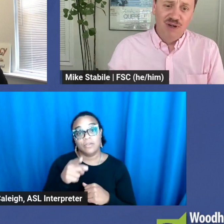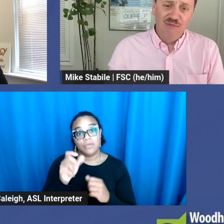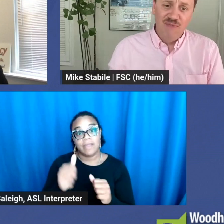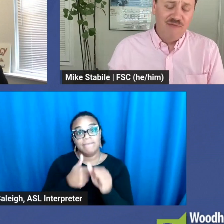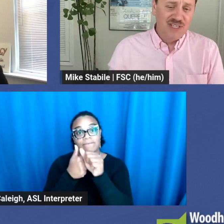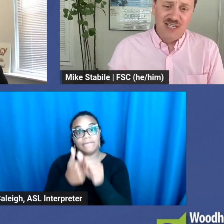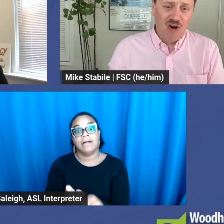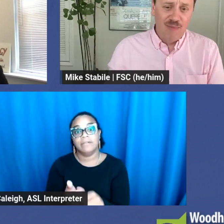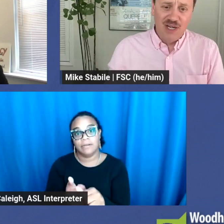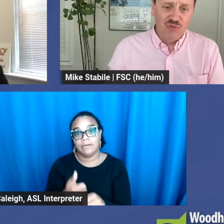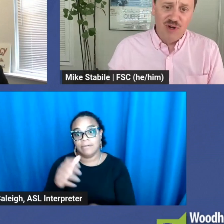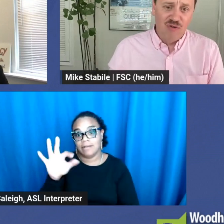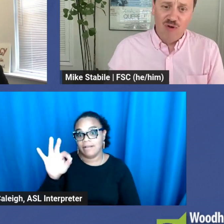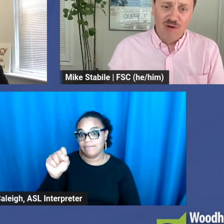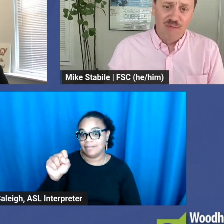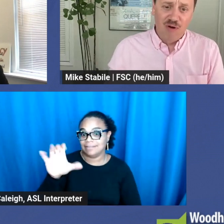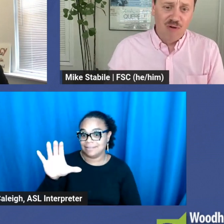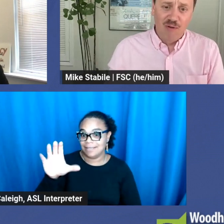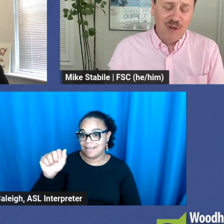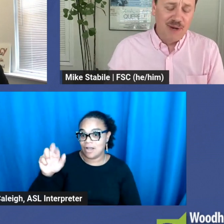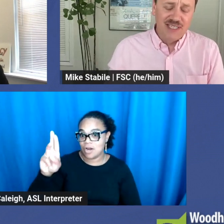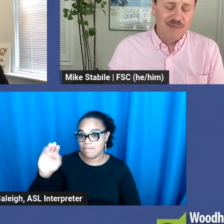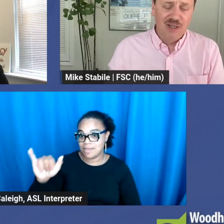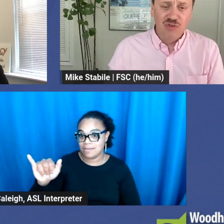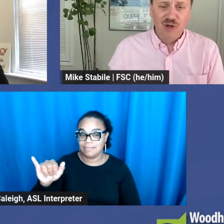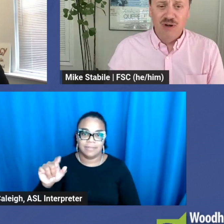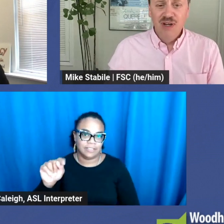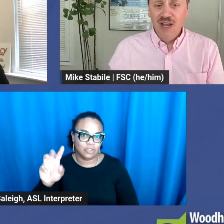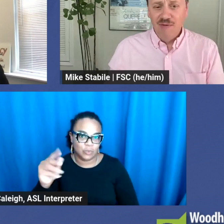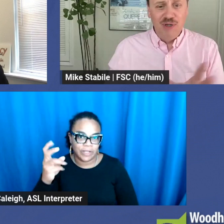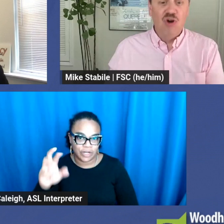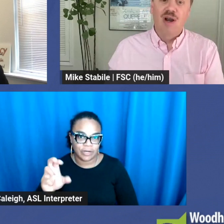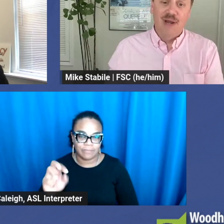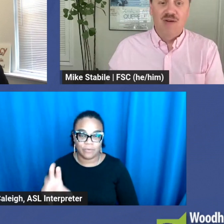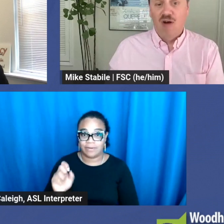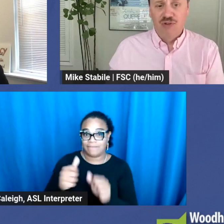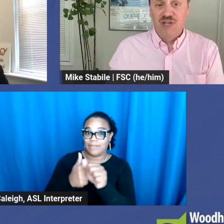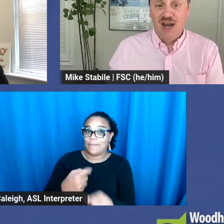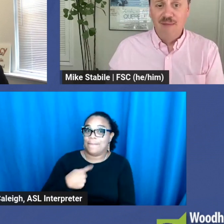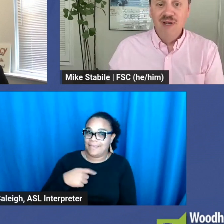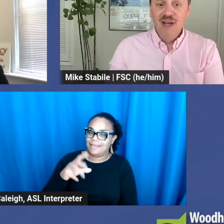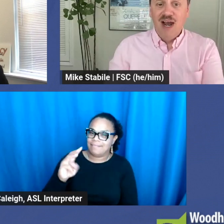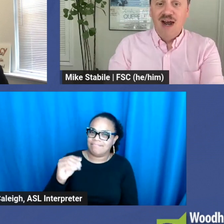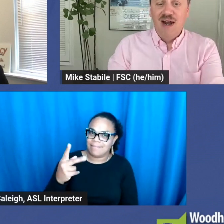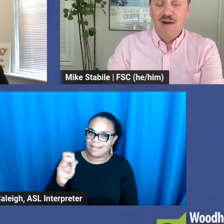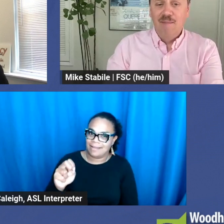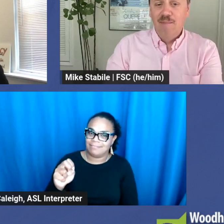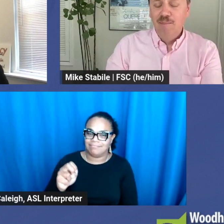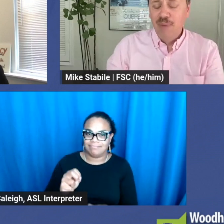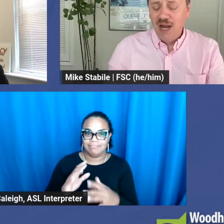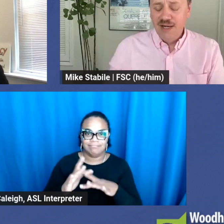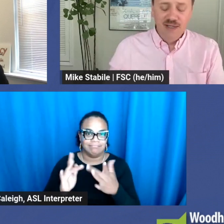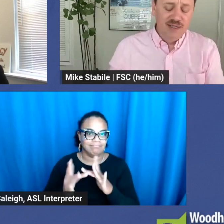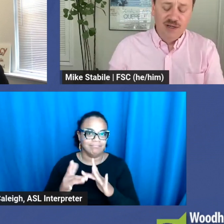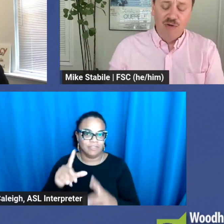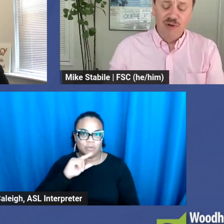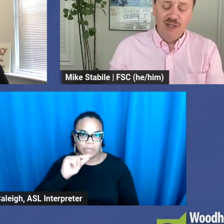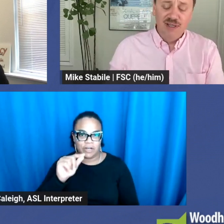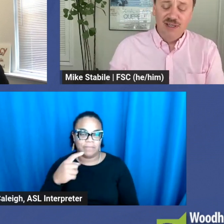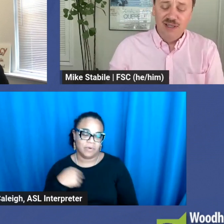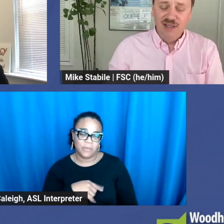follow, FSC Army on Twitter or me, Mike Stabile, on Twitter. We talk about it all the time. But